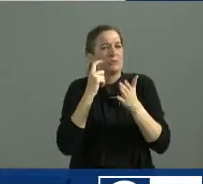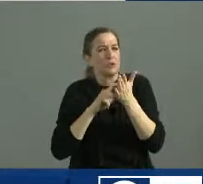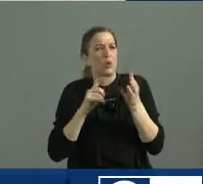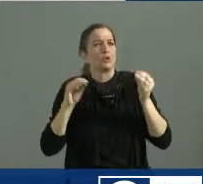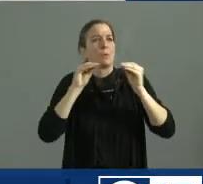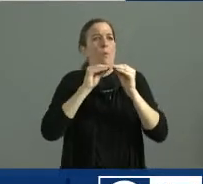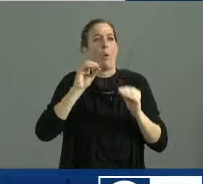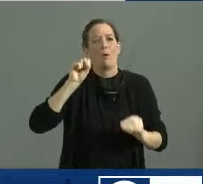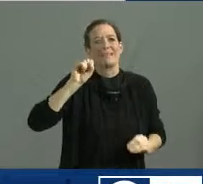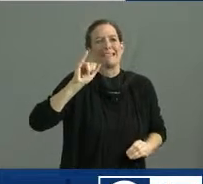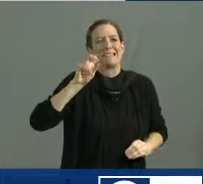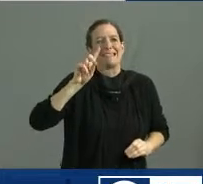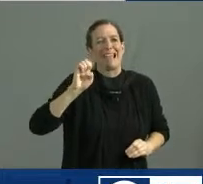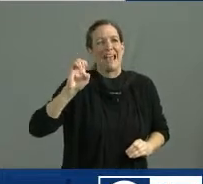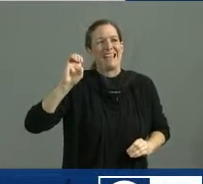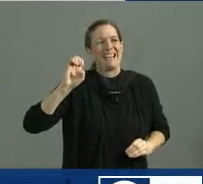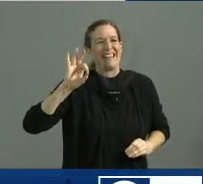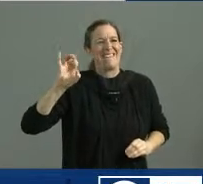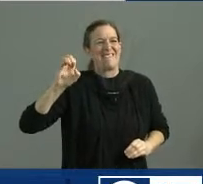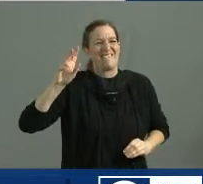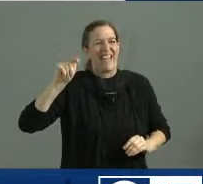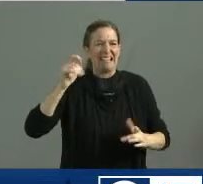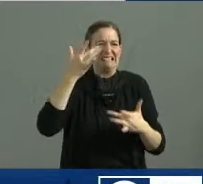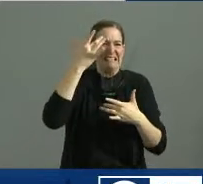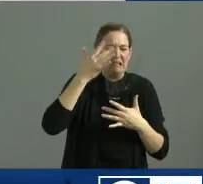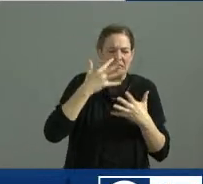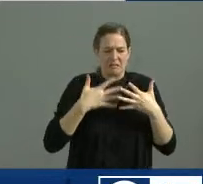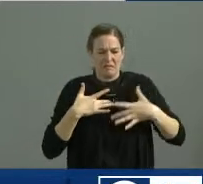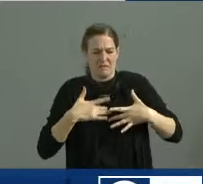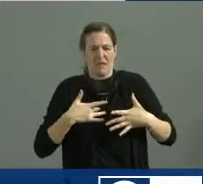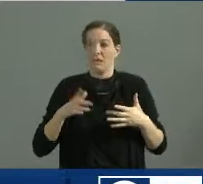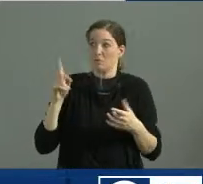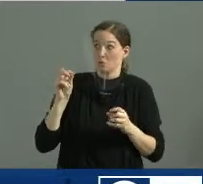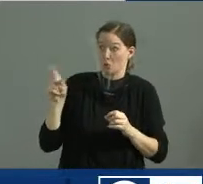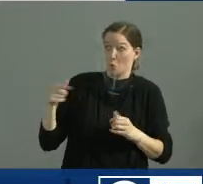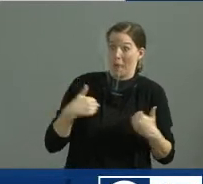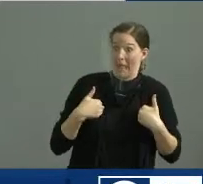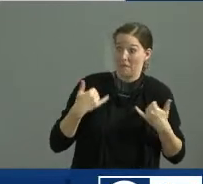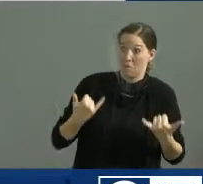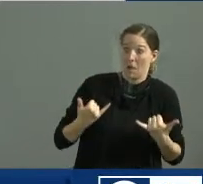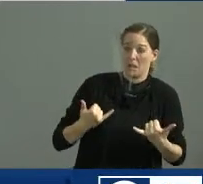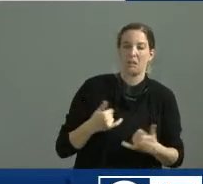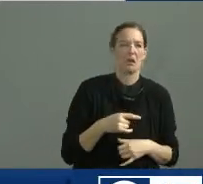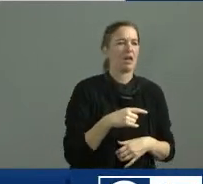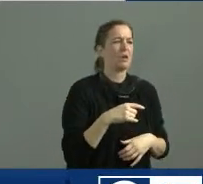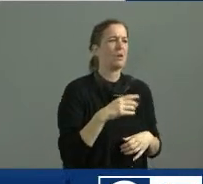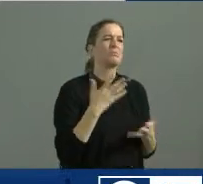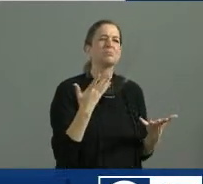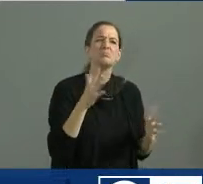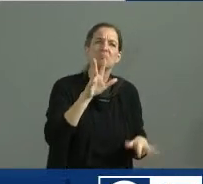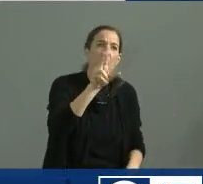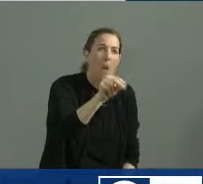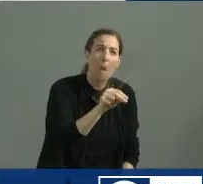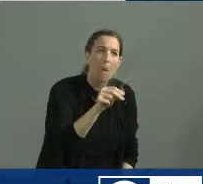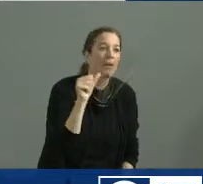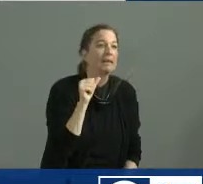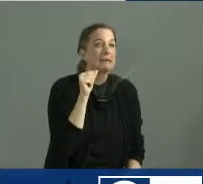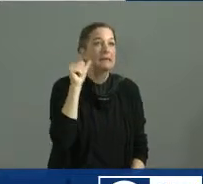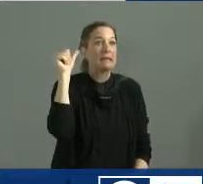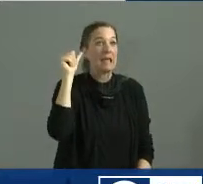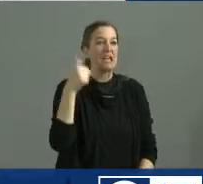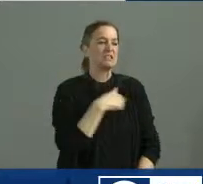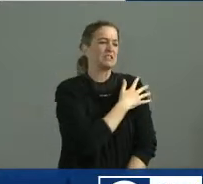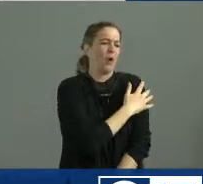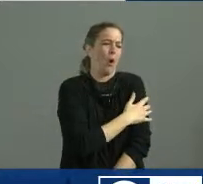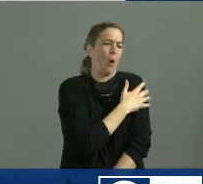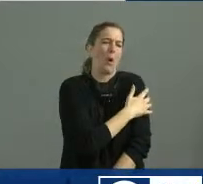with my first dose, the next day I woke up and had a little bit of arm soreness. When I got this shot on Wednesday, by the time I went to bed,